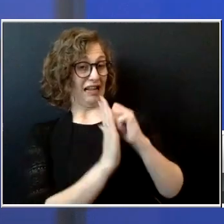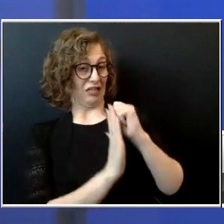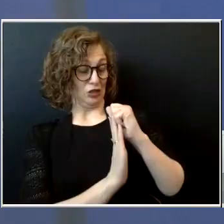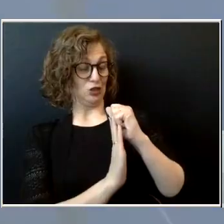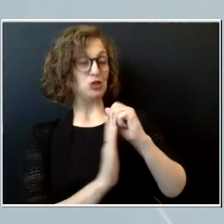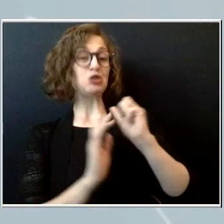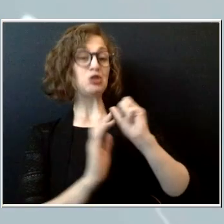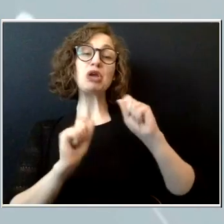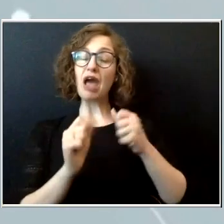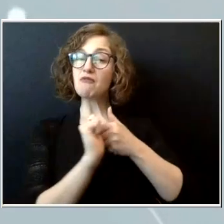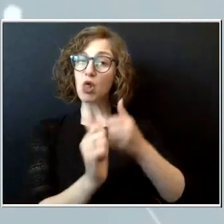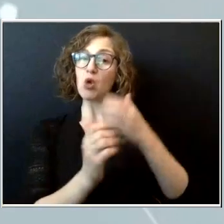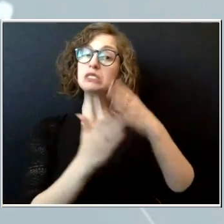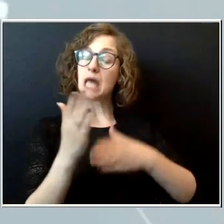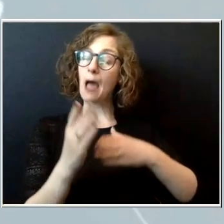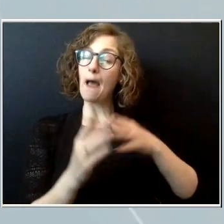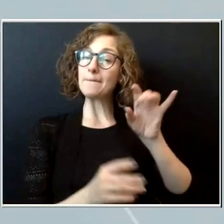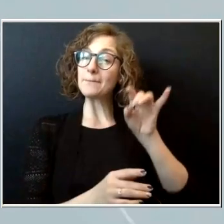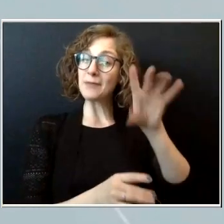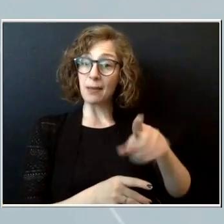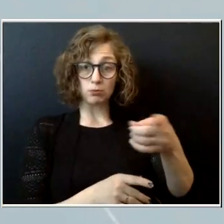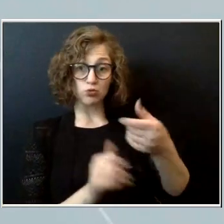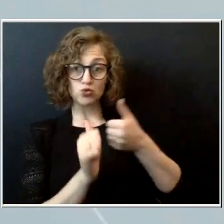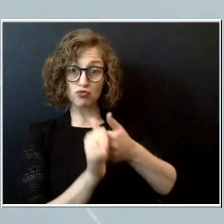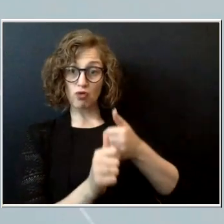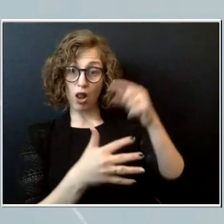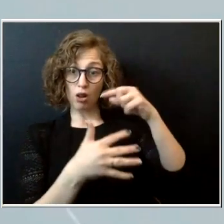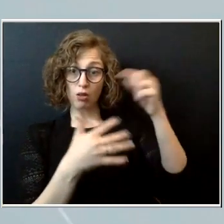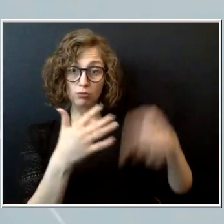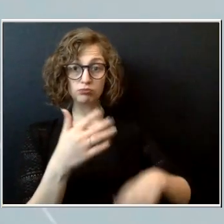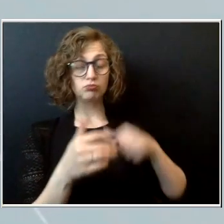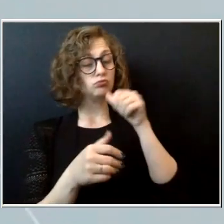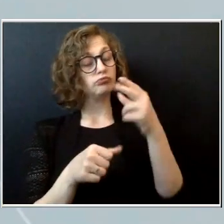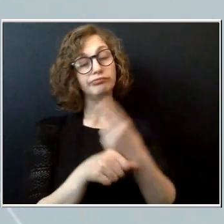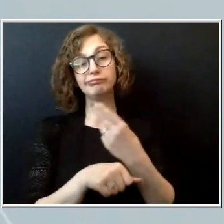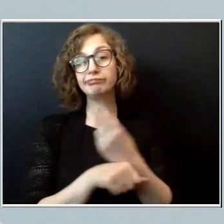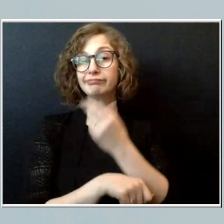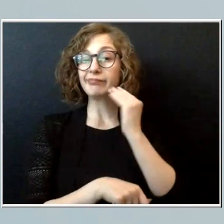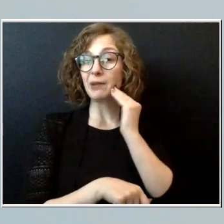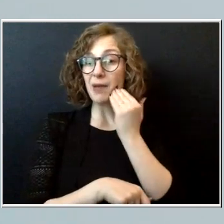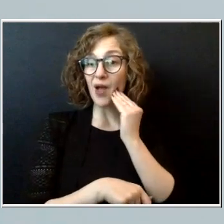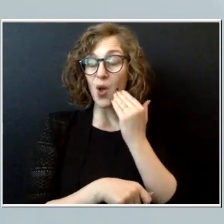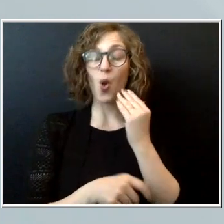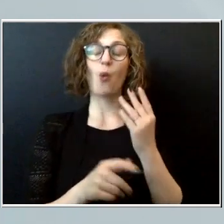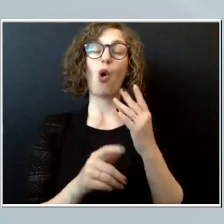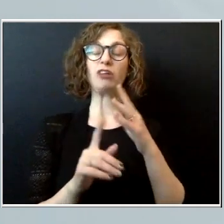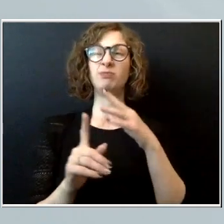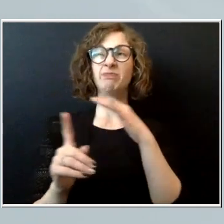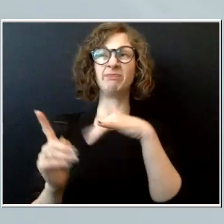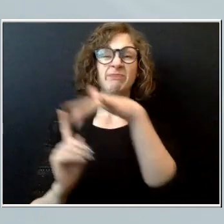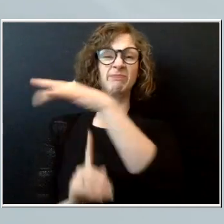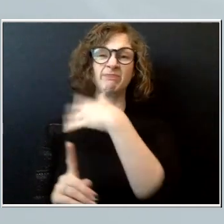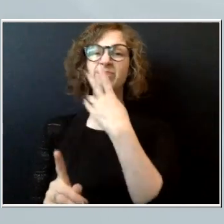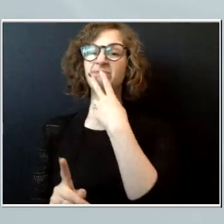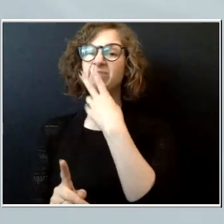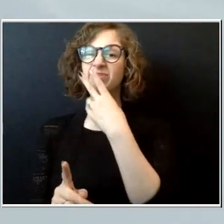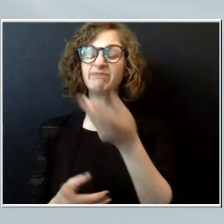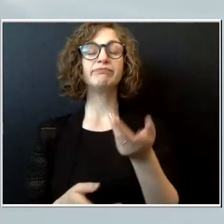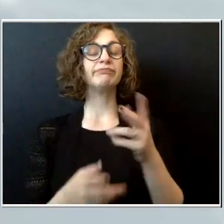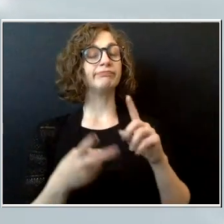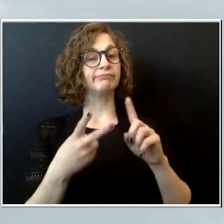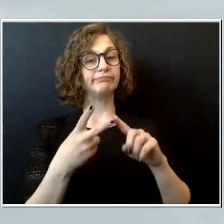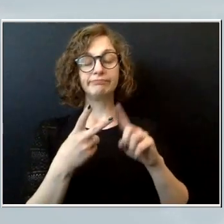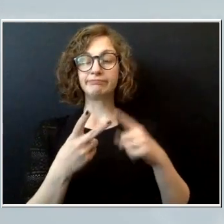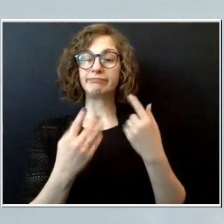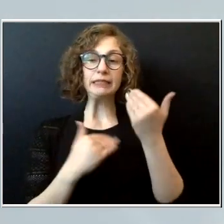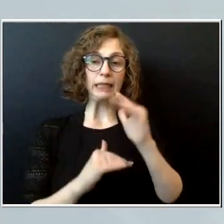live by. Not using tobacco and avoiding secondhand smoke. Limit your alcohol or cut it out completely. Get the HPV